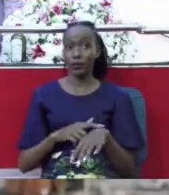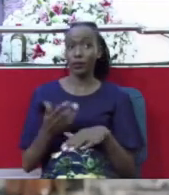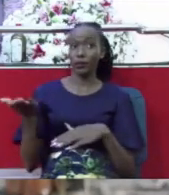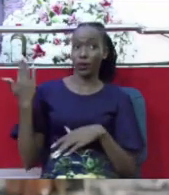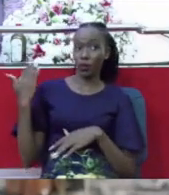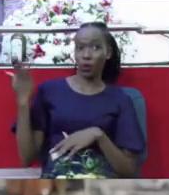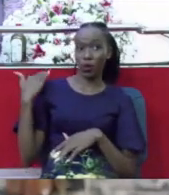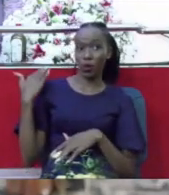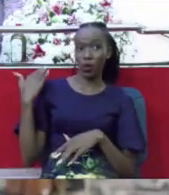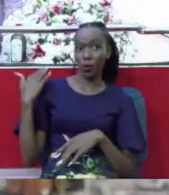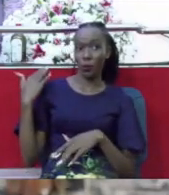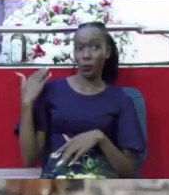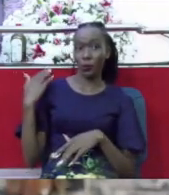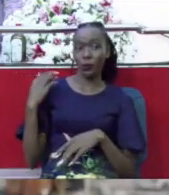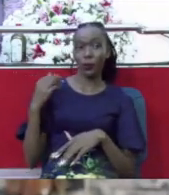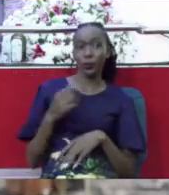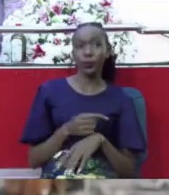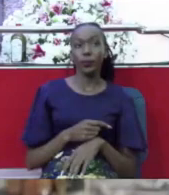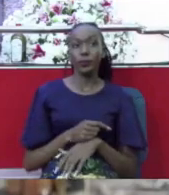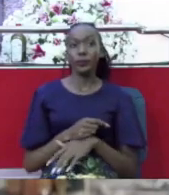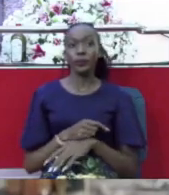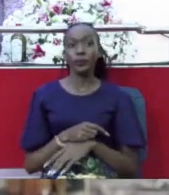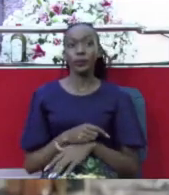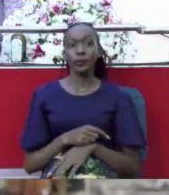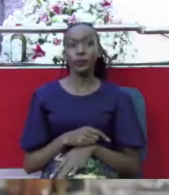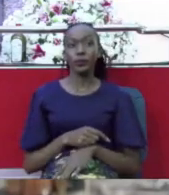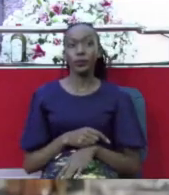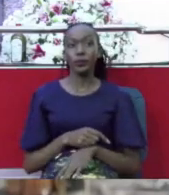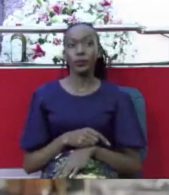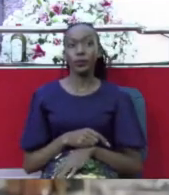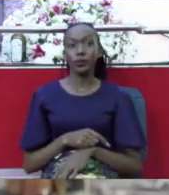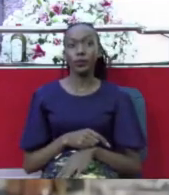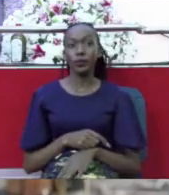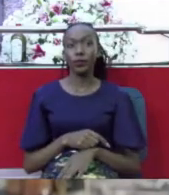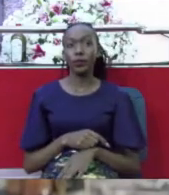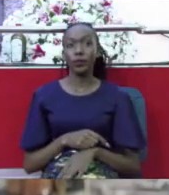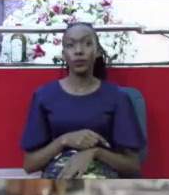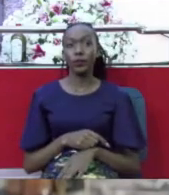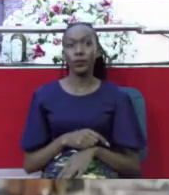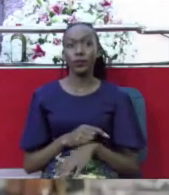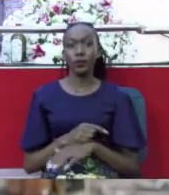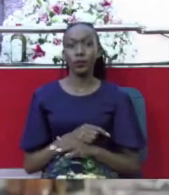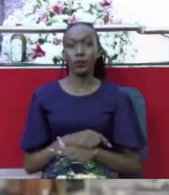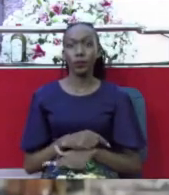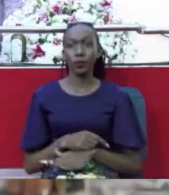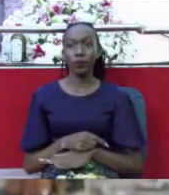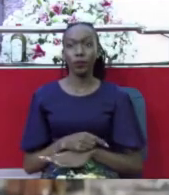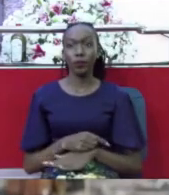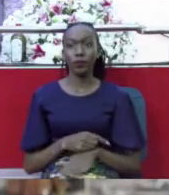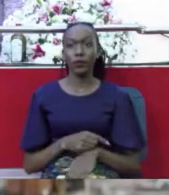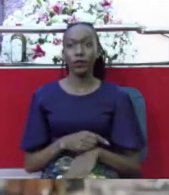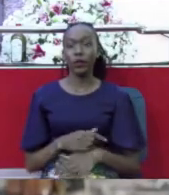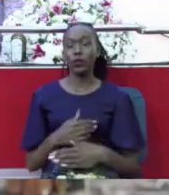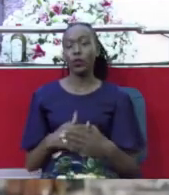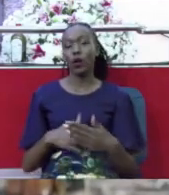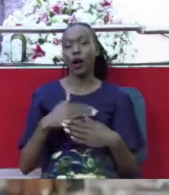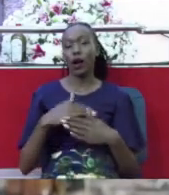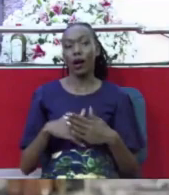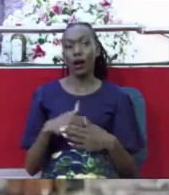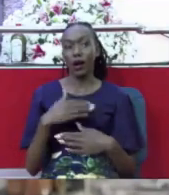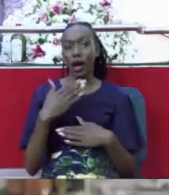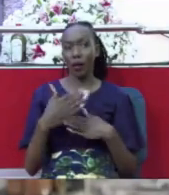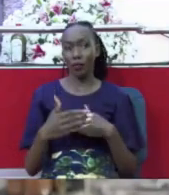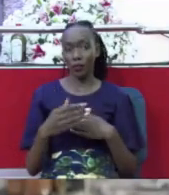see mentioned alongside them and associated with them that after them arose a generation that neither knew the Lord or